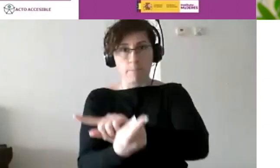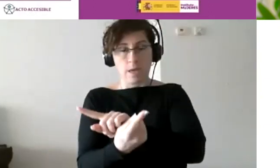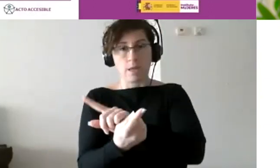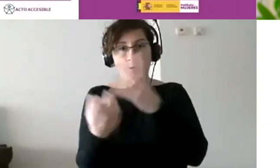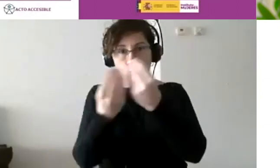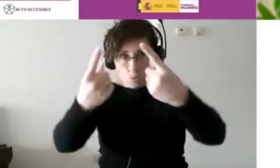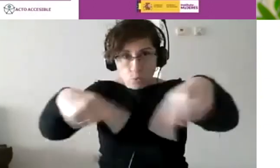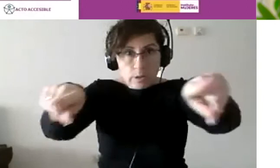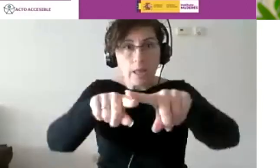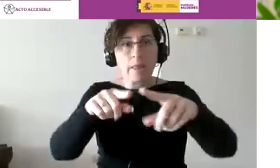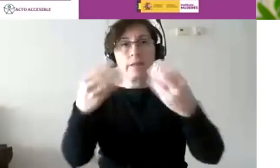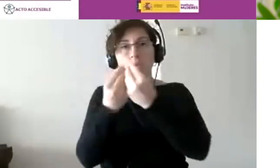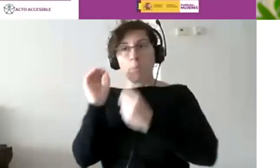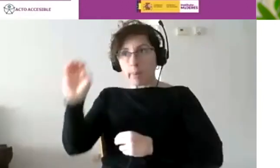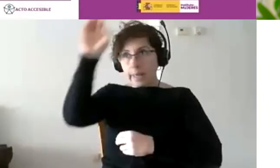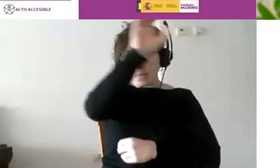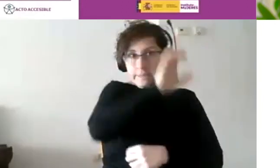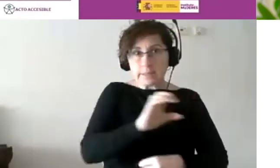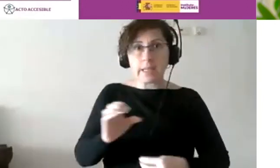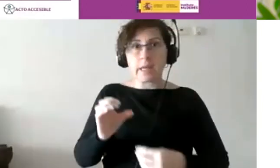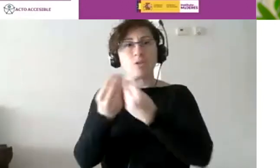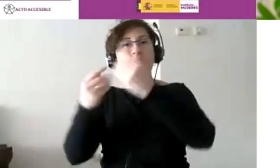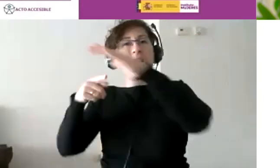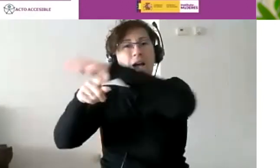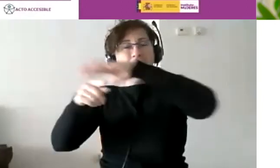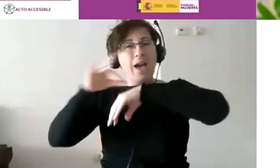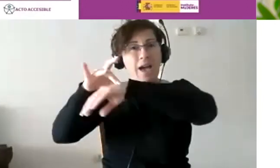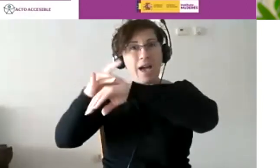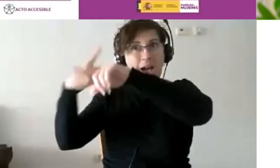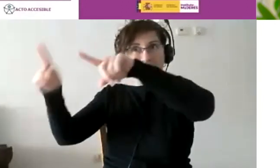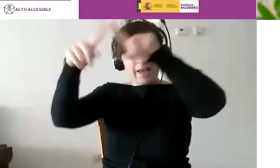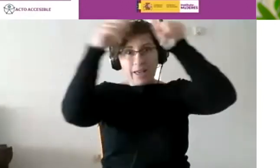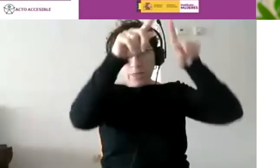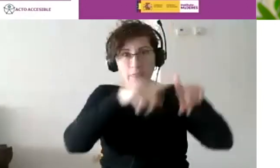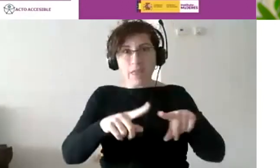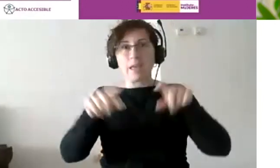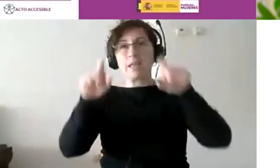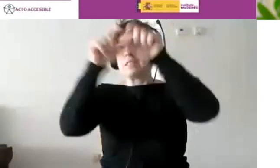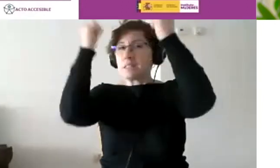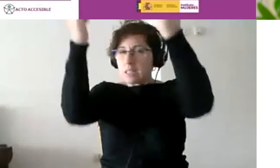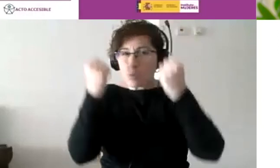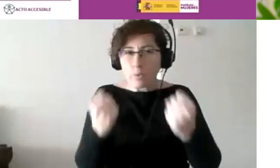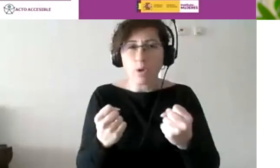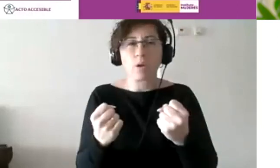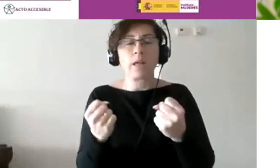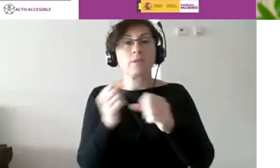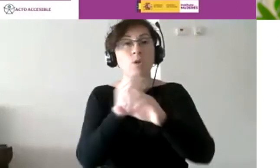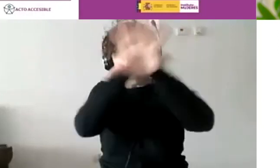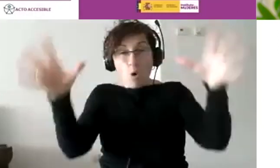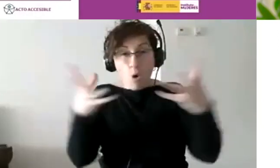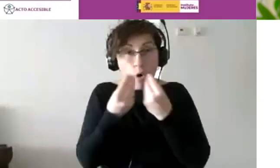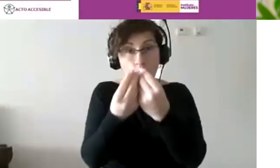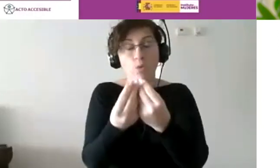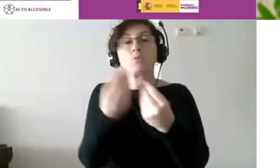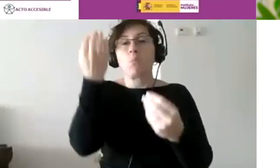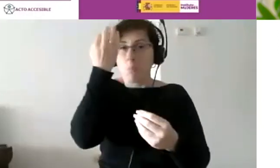agencies, with the different institutions, we could make a situation better. As I said before, we